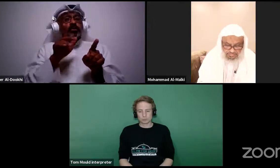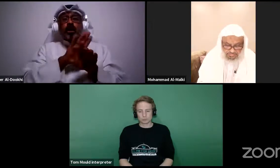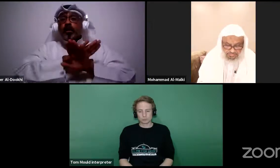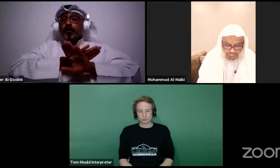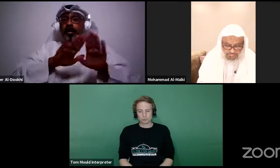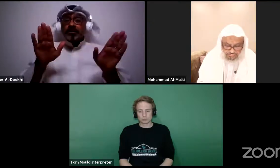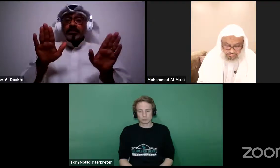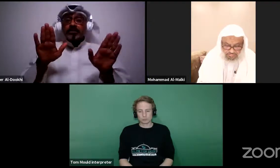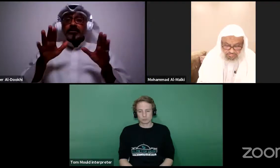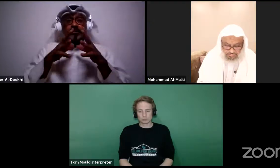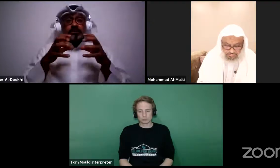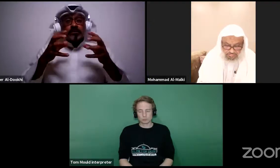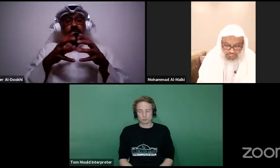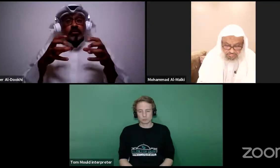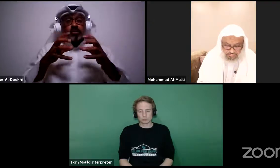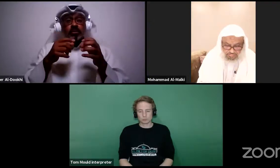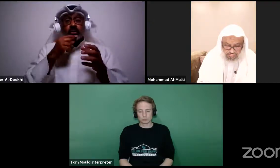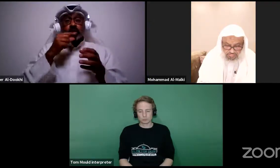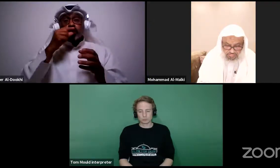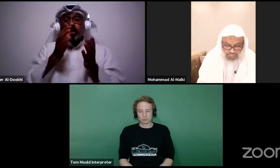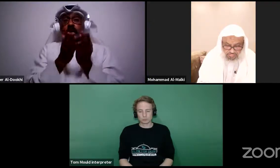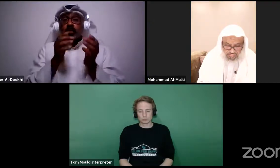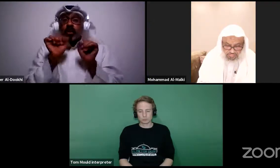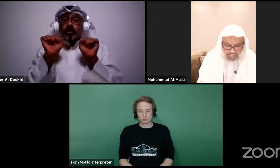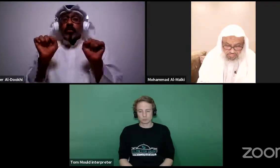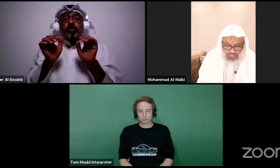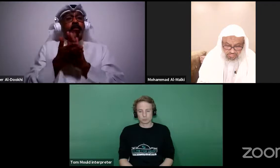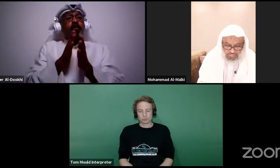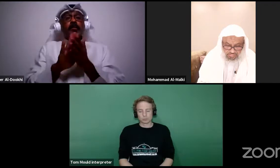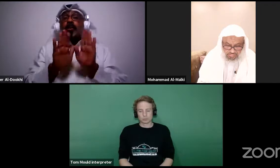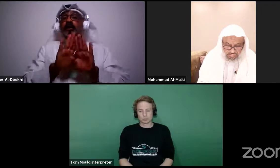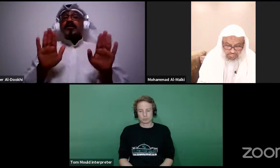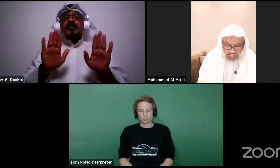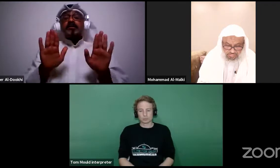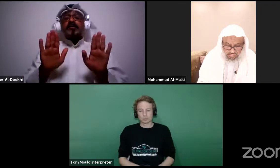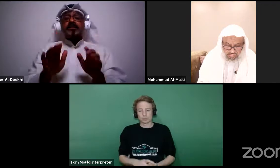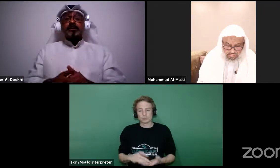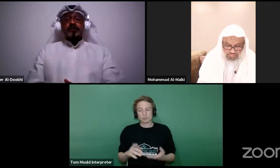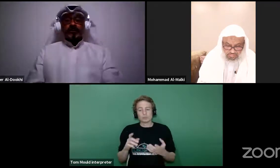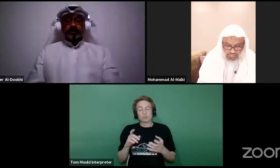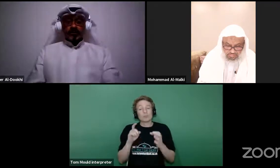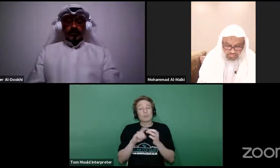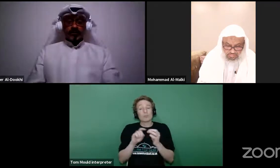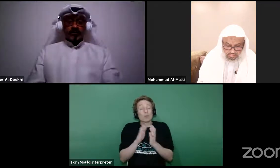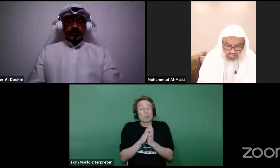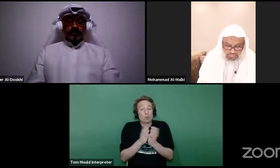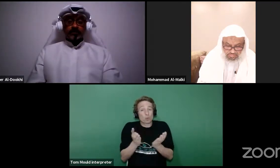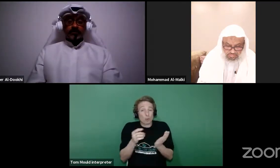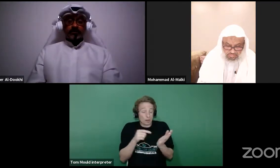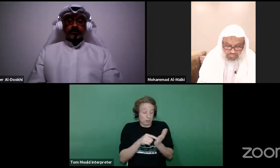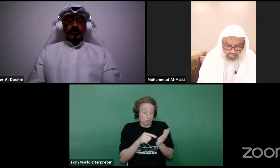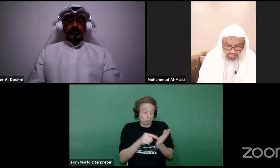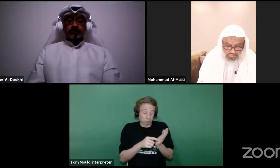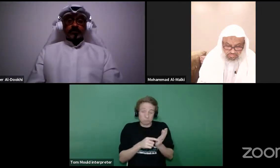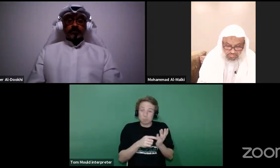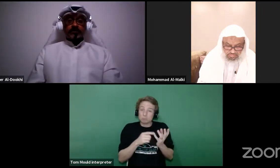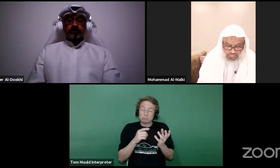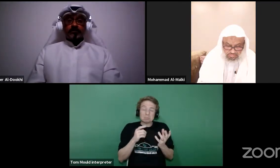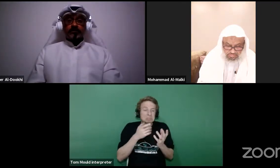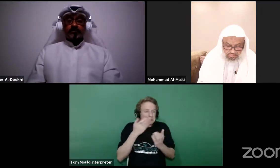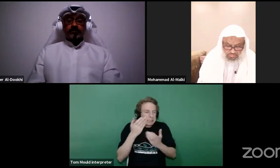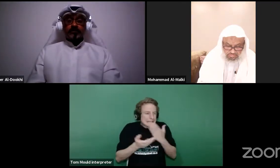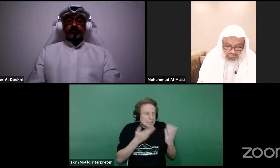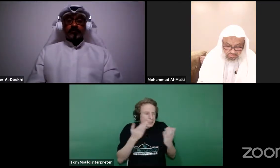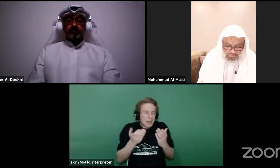And the Quran, it's not explained except that through that which the Prophet, peace and blessings be upon him, explained